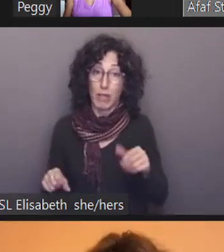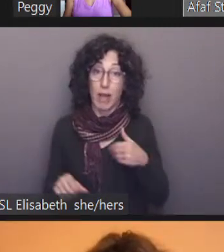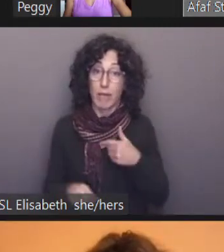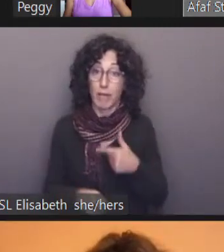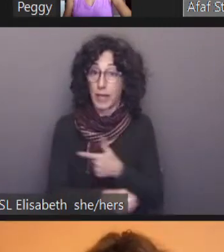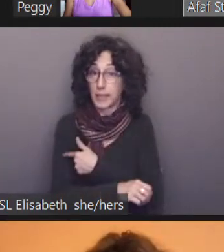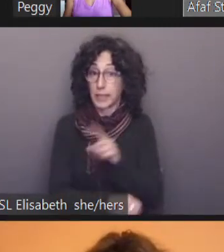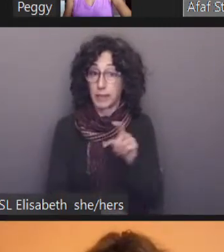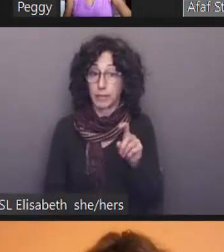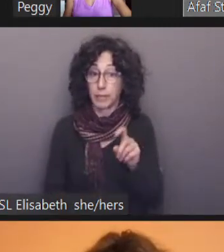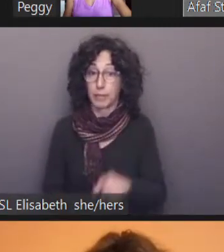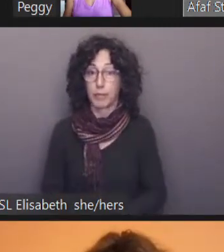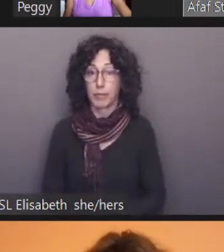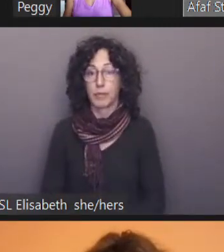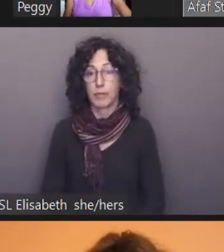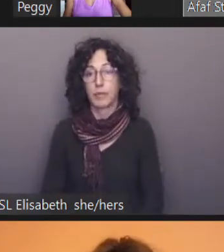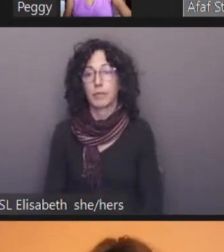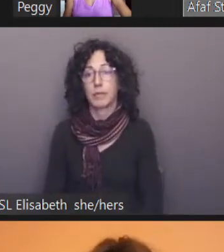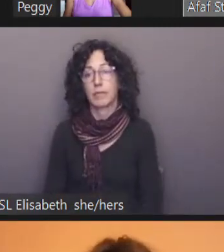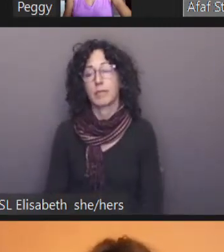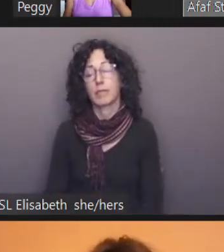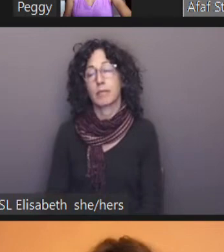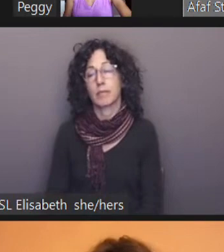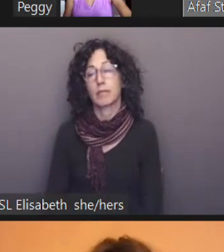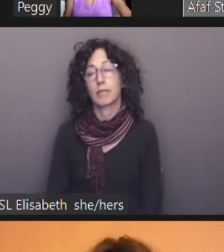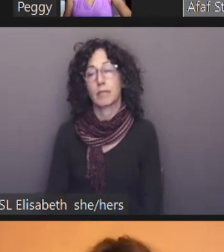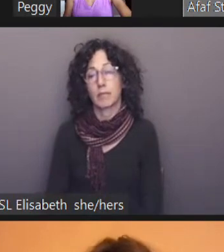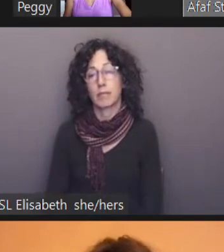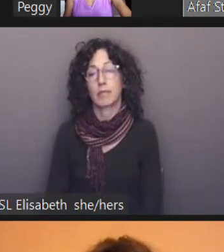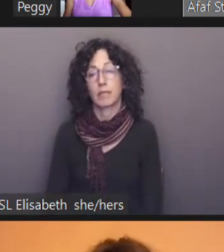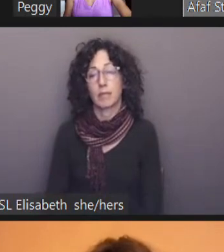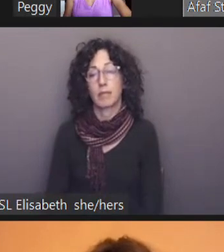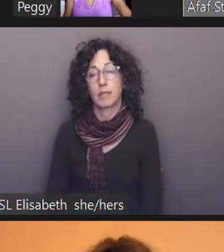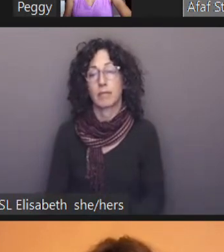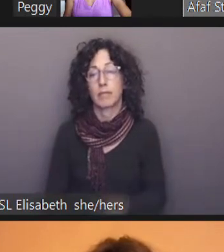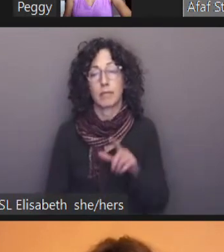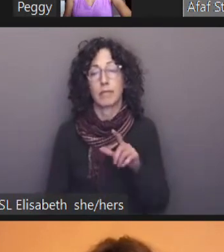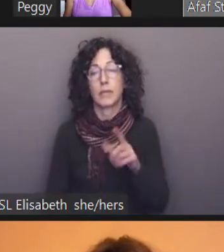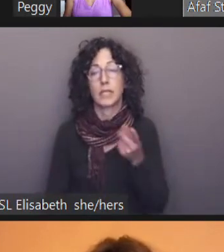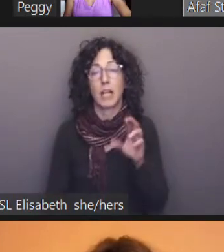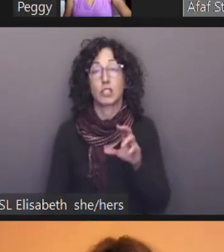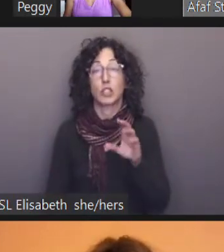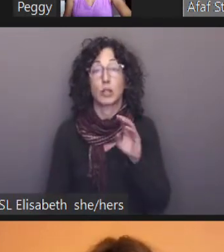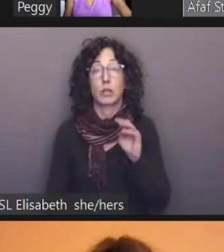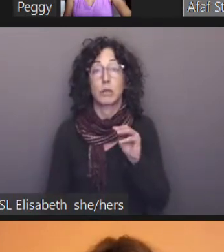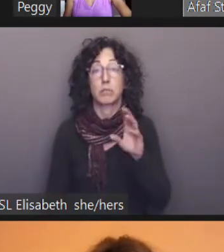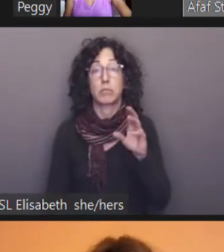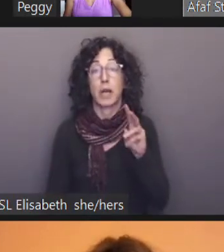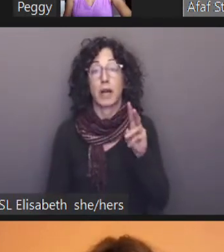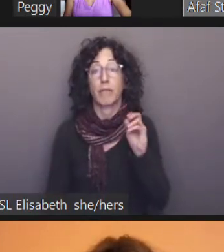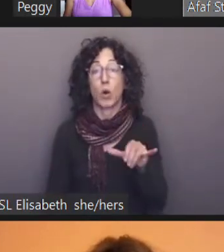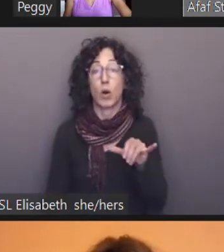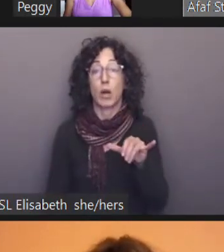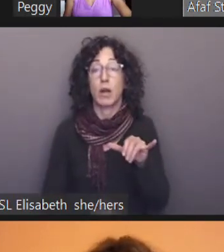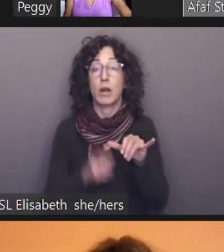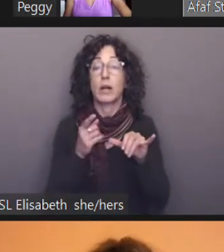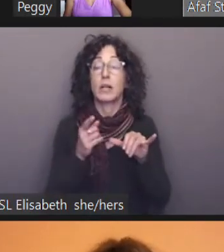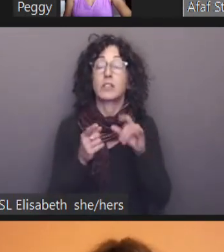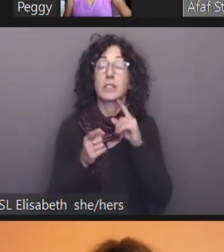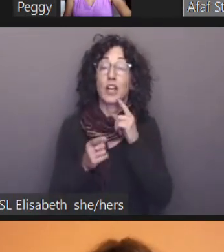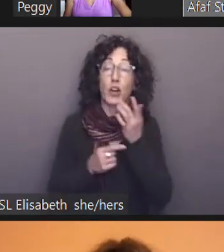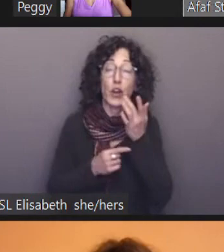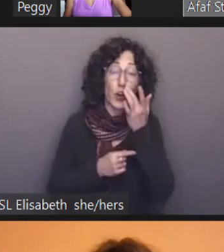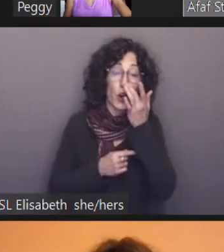that excellent question. One of the things that I want to sort of emphasize is early on